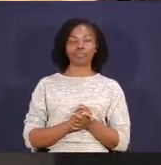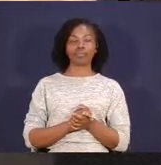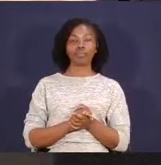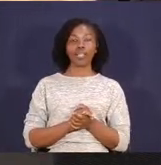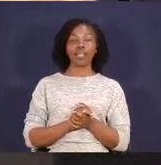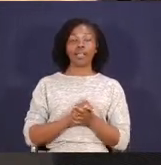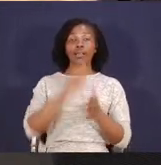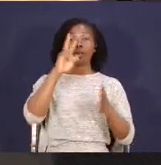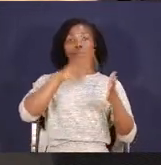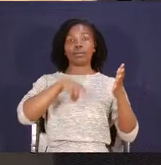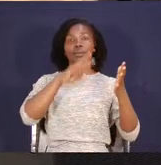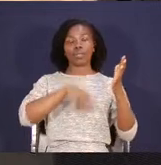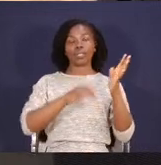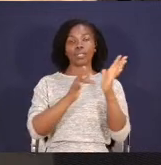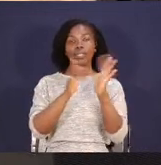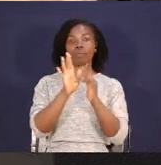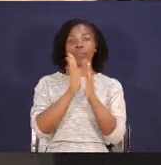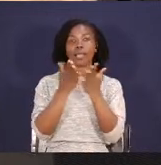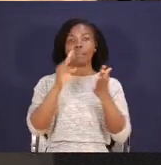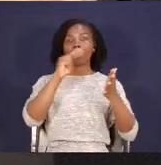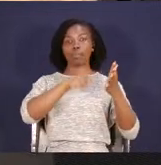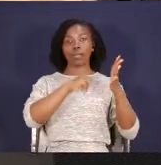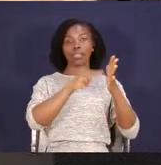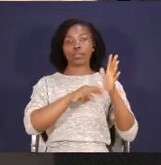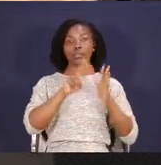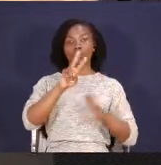Our scripture reading comes from the book of Matthew, chapter